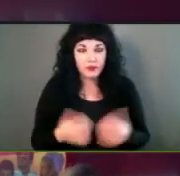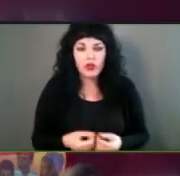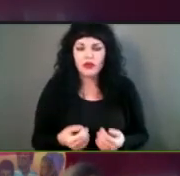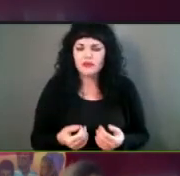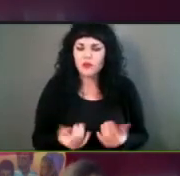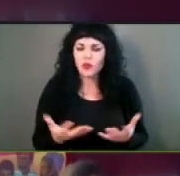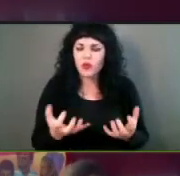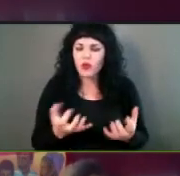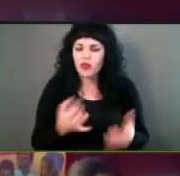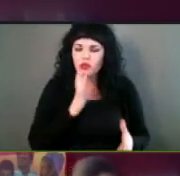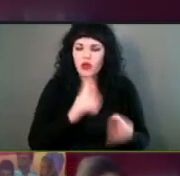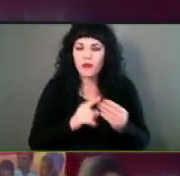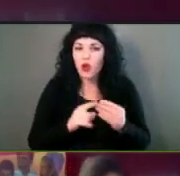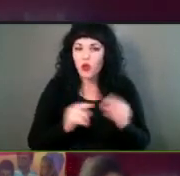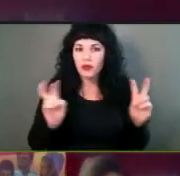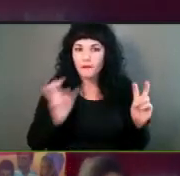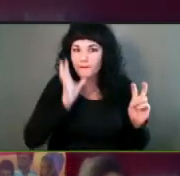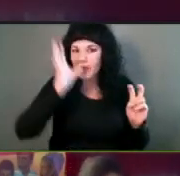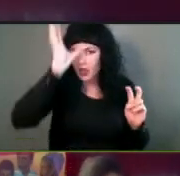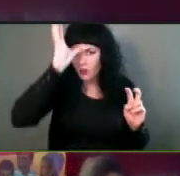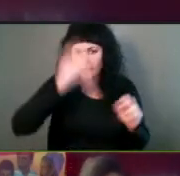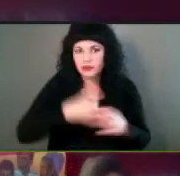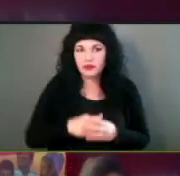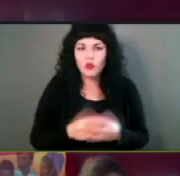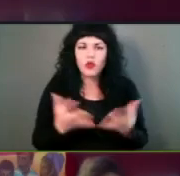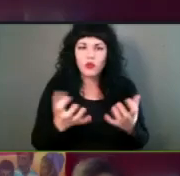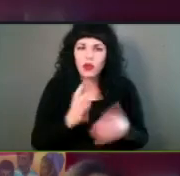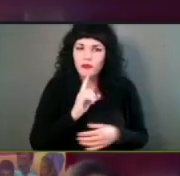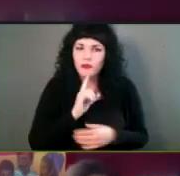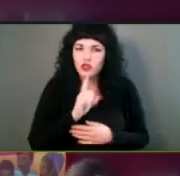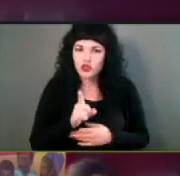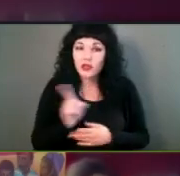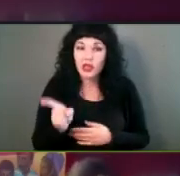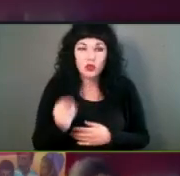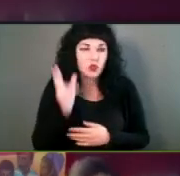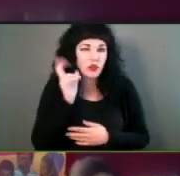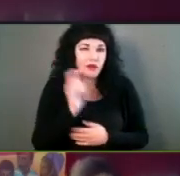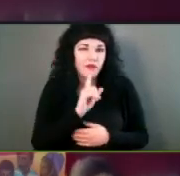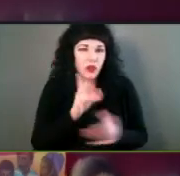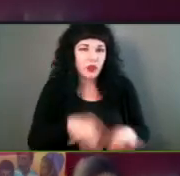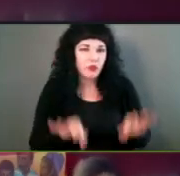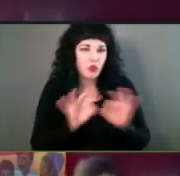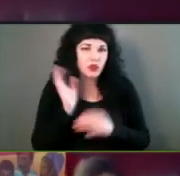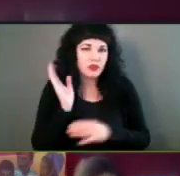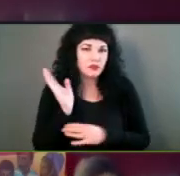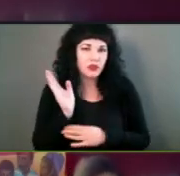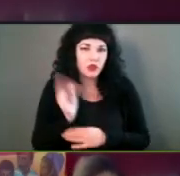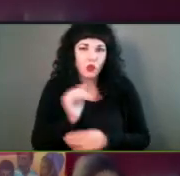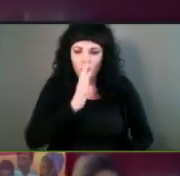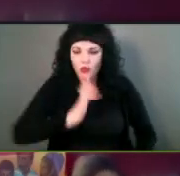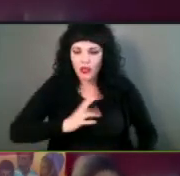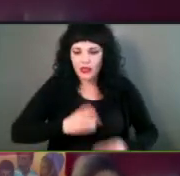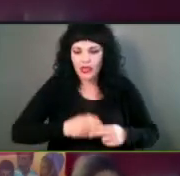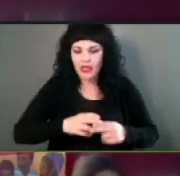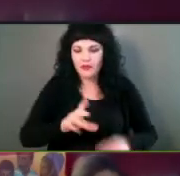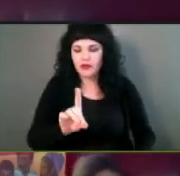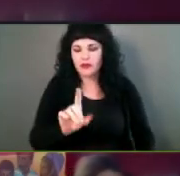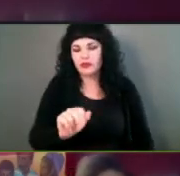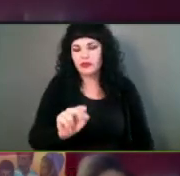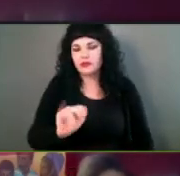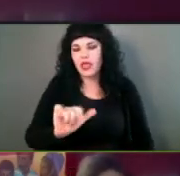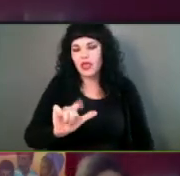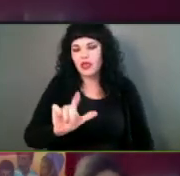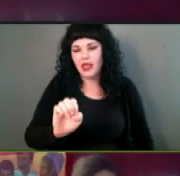of Danielle Slaughter. Danielle is part of what we would call revolutionary parenting, and she heads